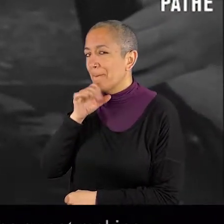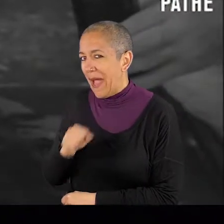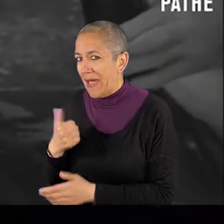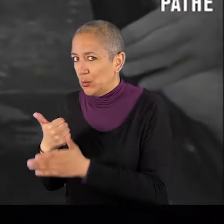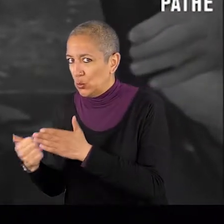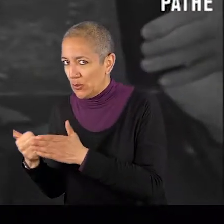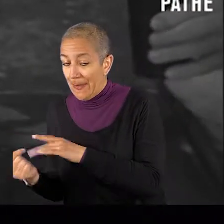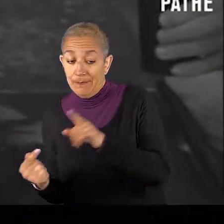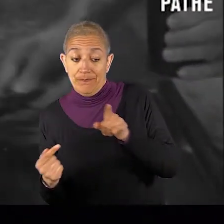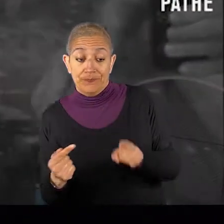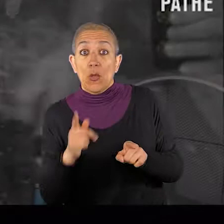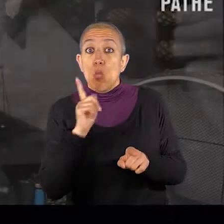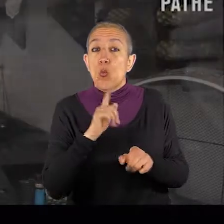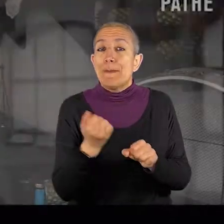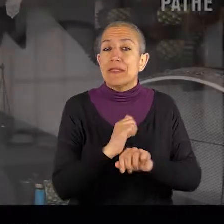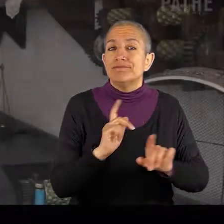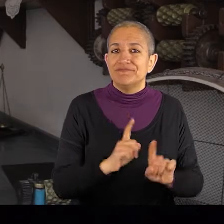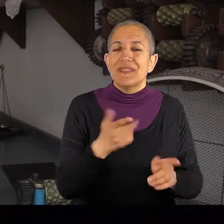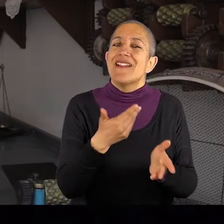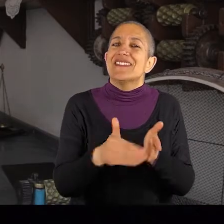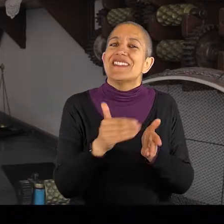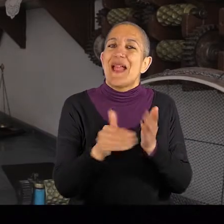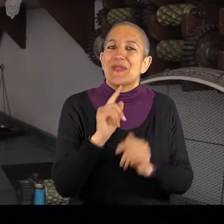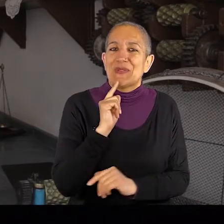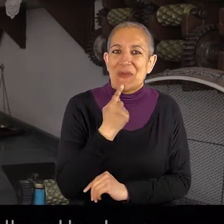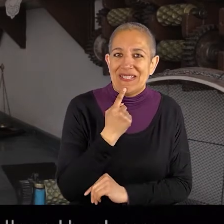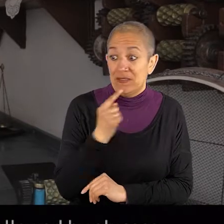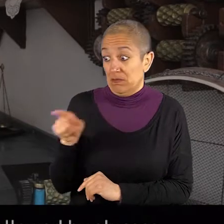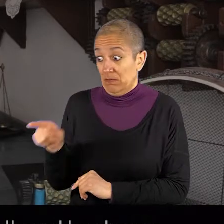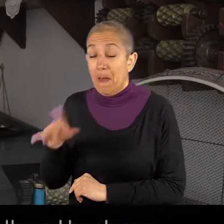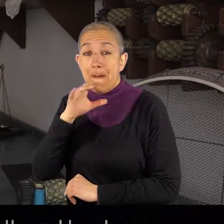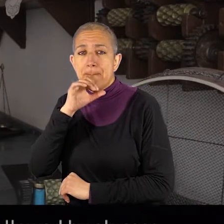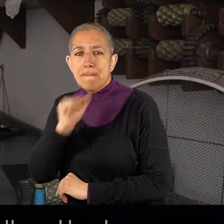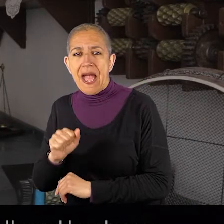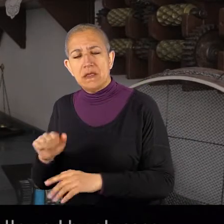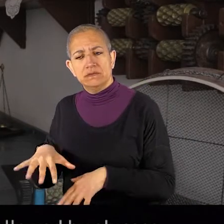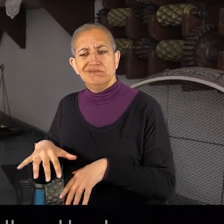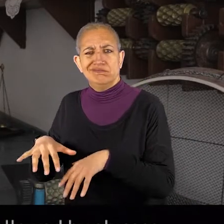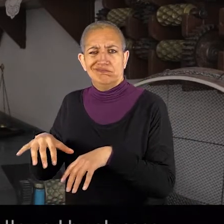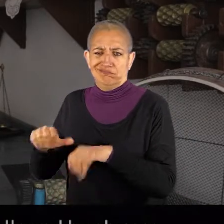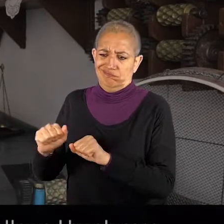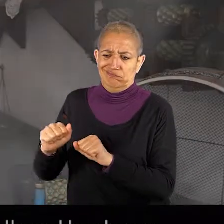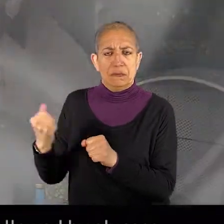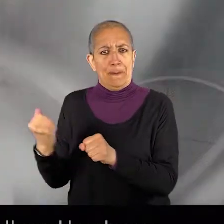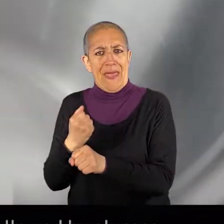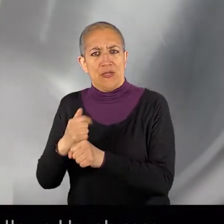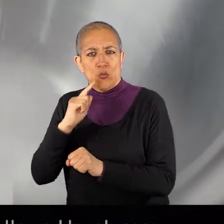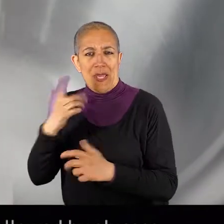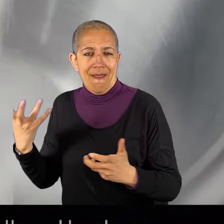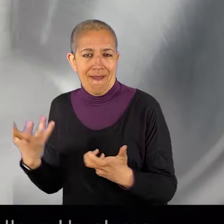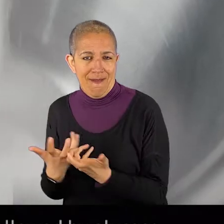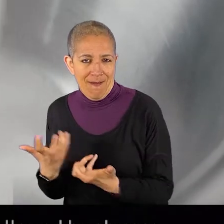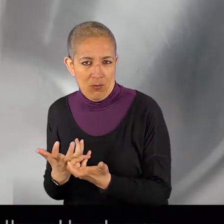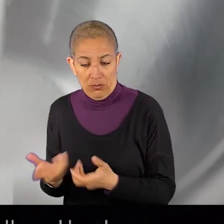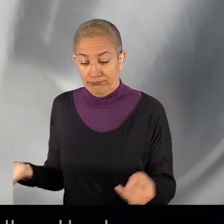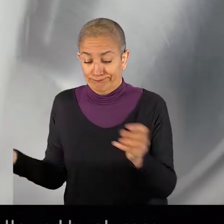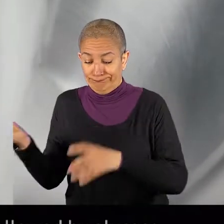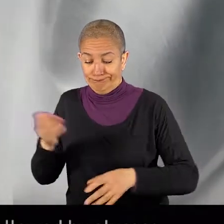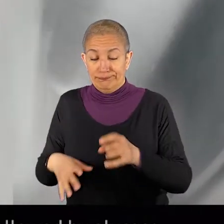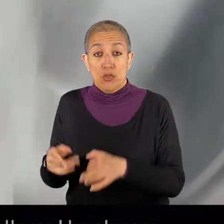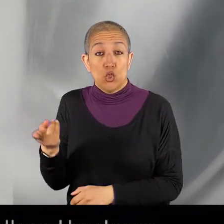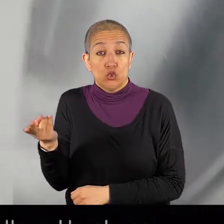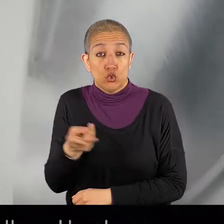the woman would sell the sweets. But the man would start by putting in sugar, followed